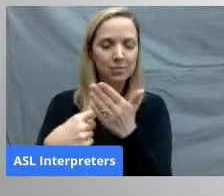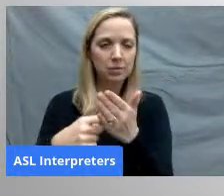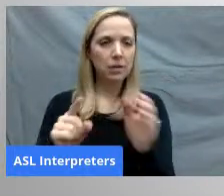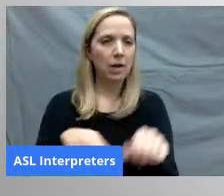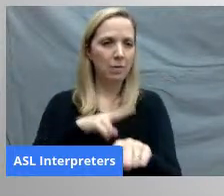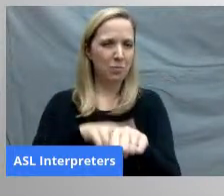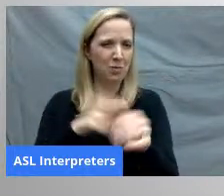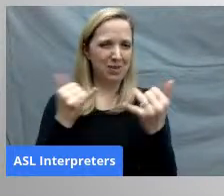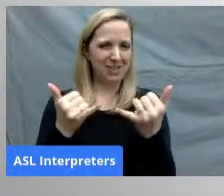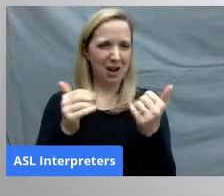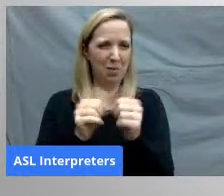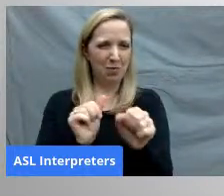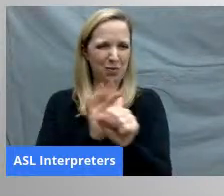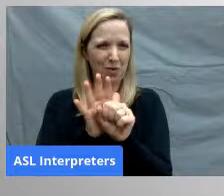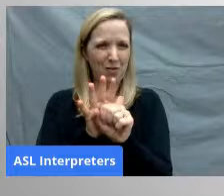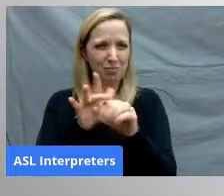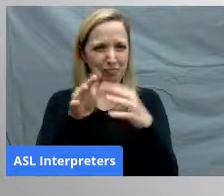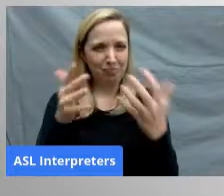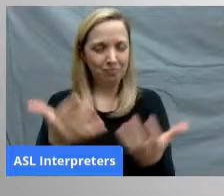present situation.